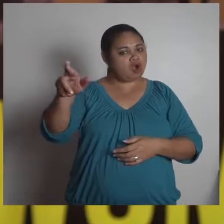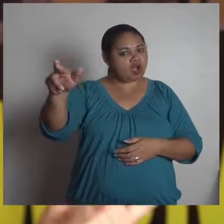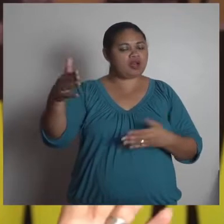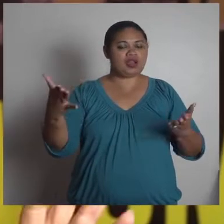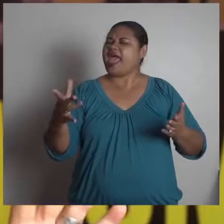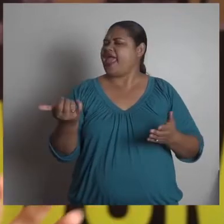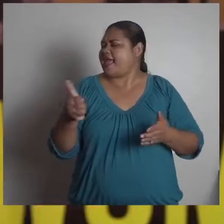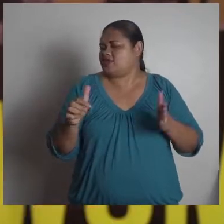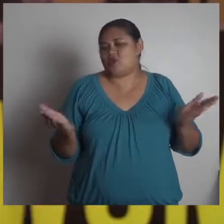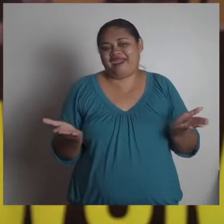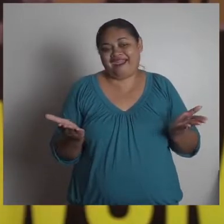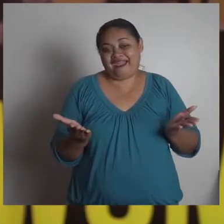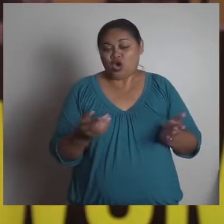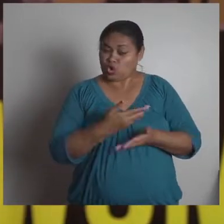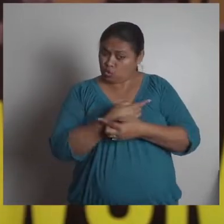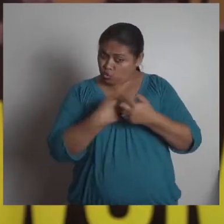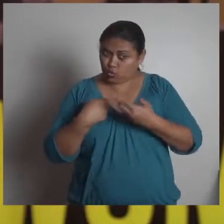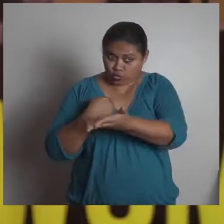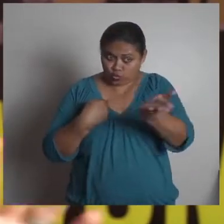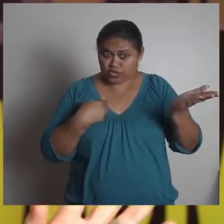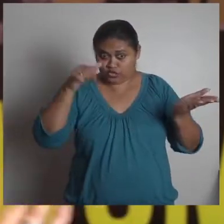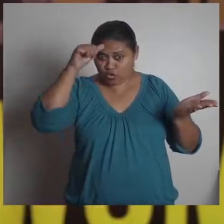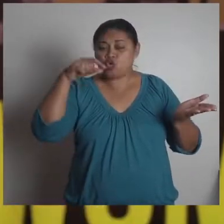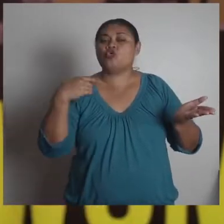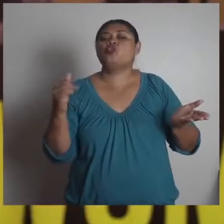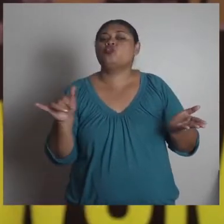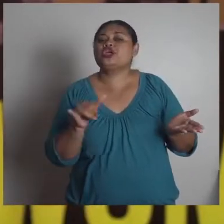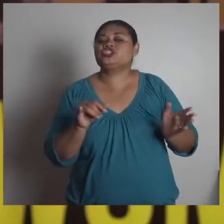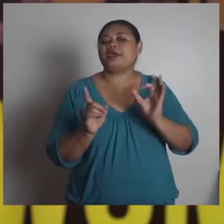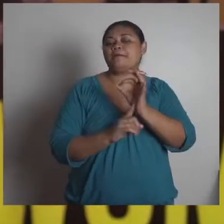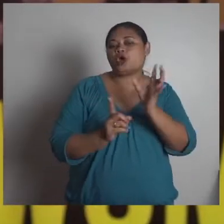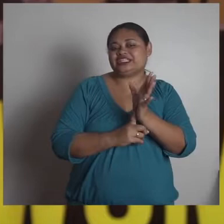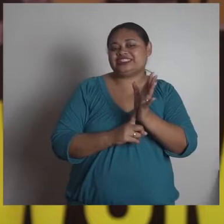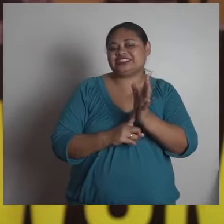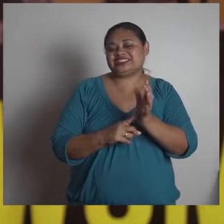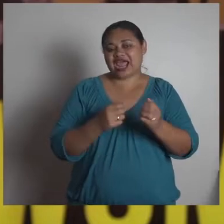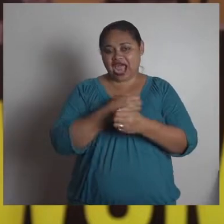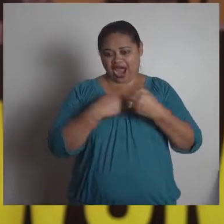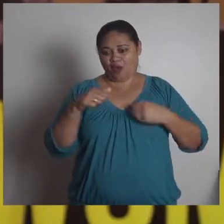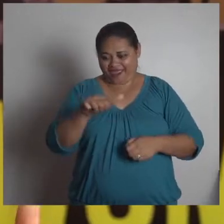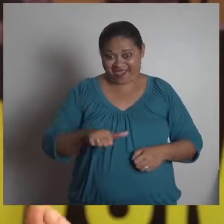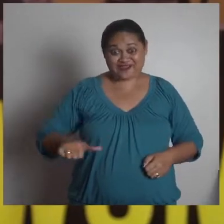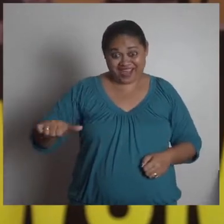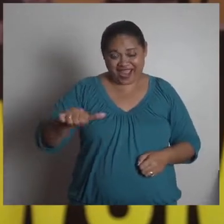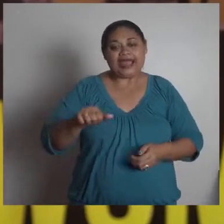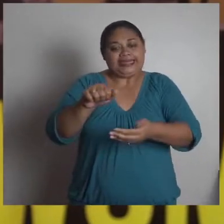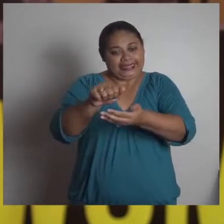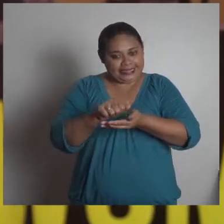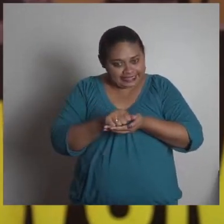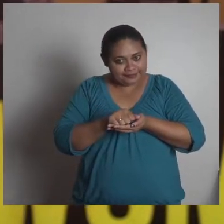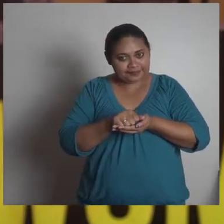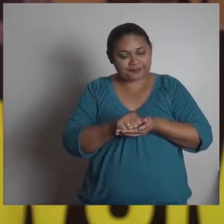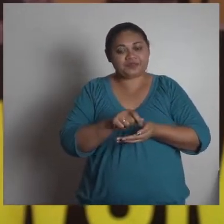our local community is, doesn't have to be rural, it can be anywhere. Do we know which ones are most important in